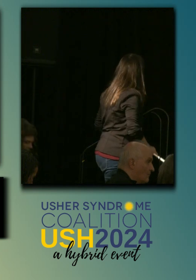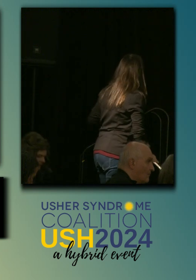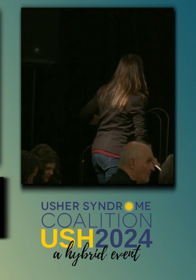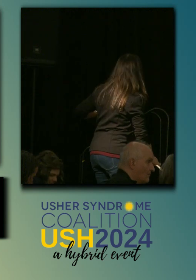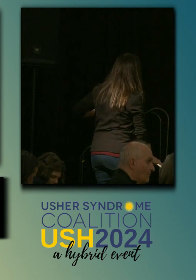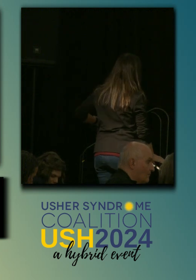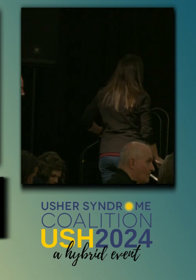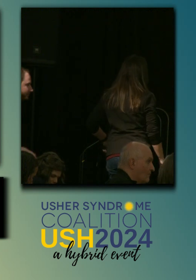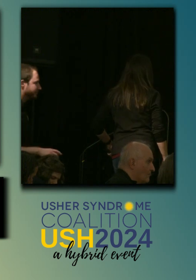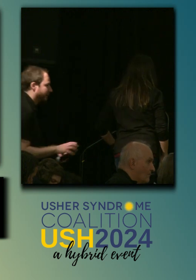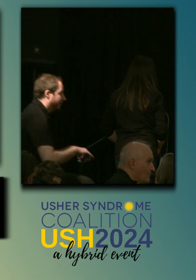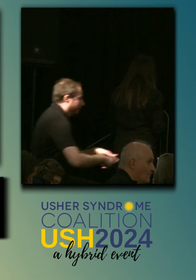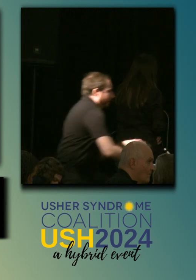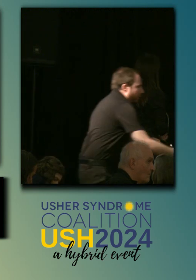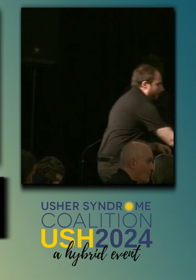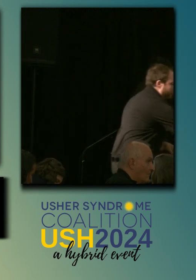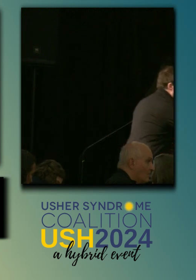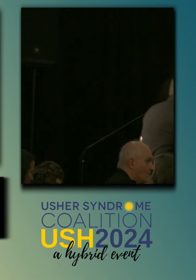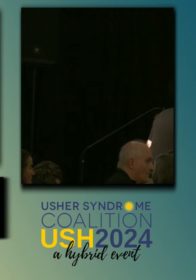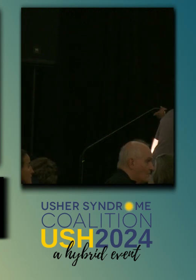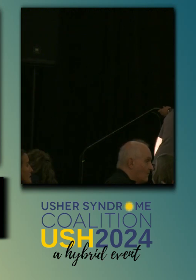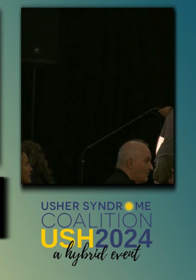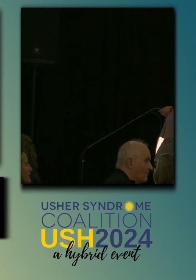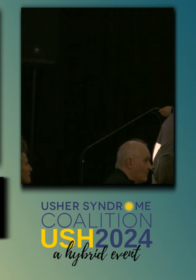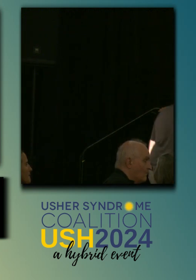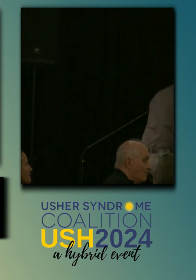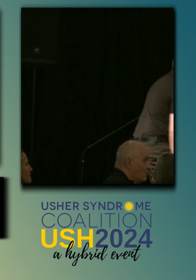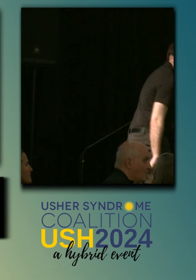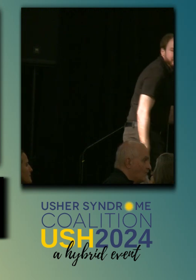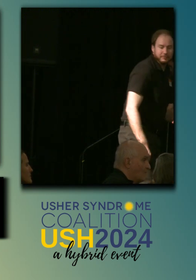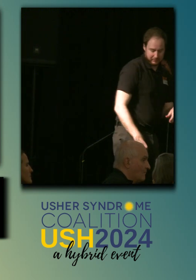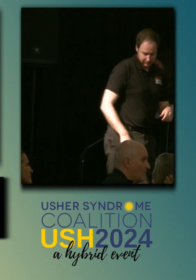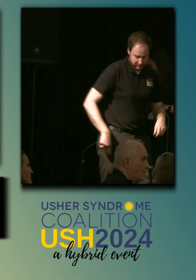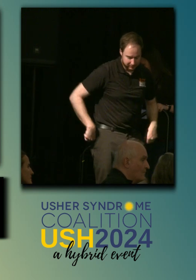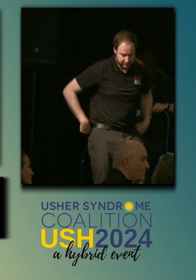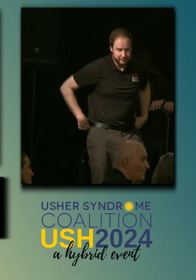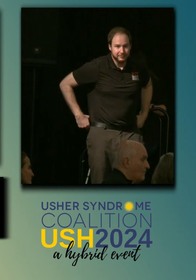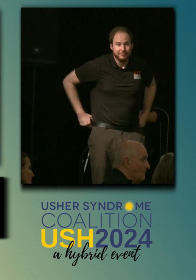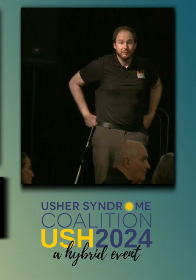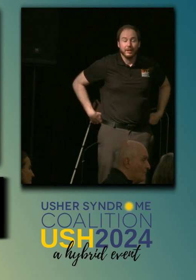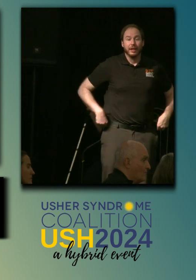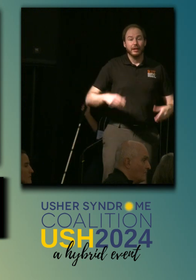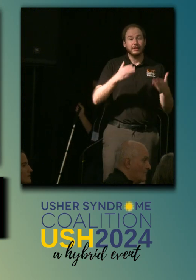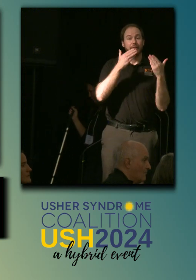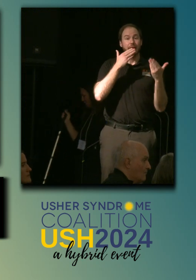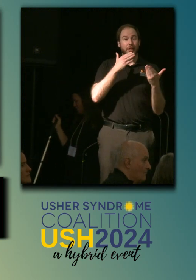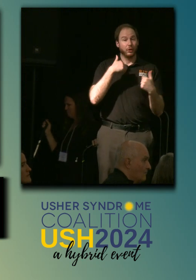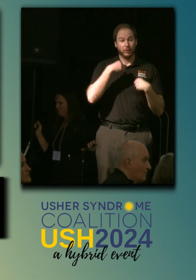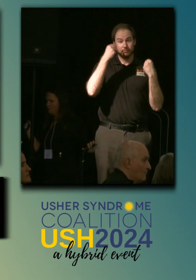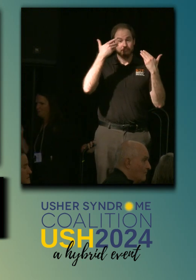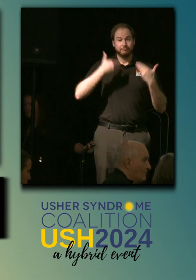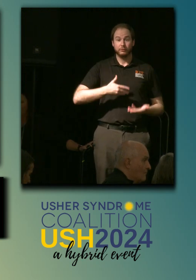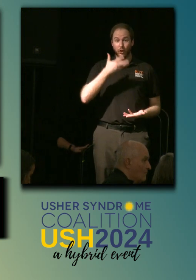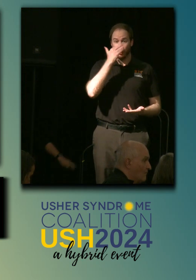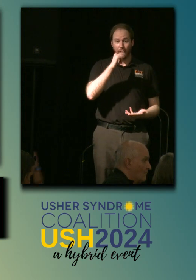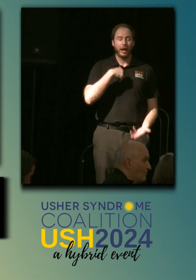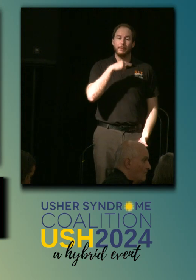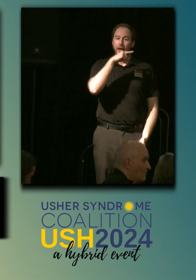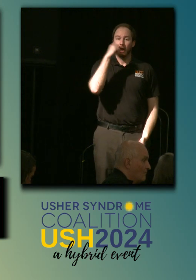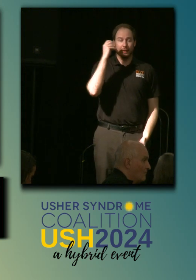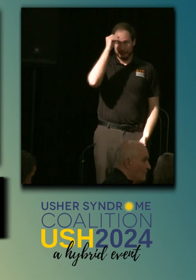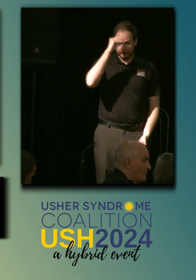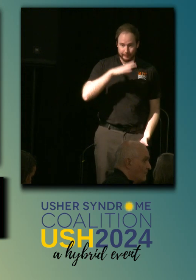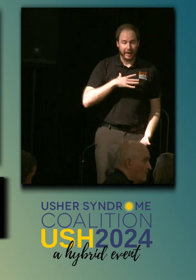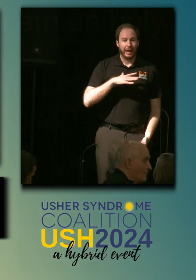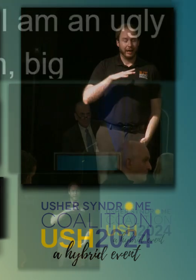Thank you very much. For those of you who'd like to know, I am an ugly guy, 5'11", big